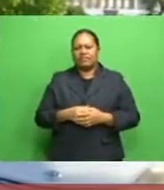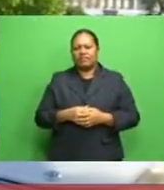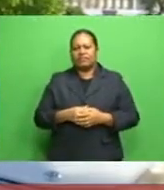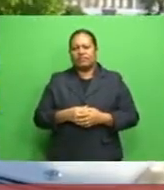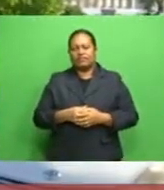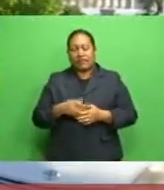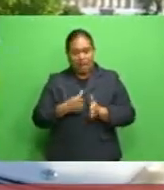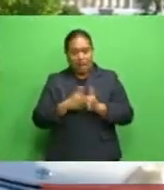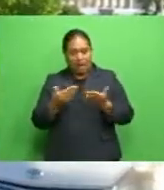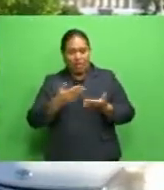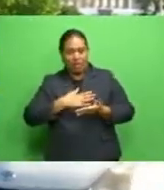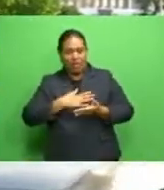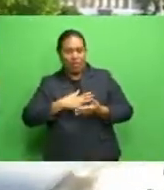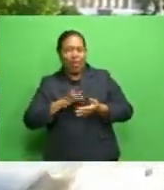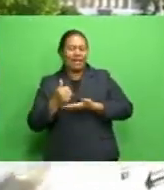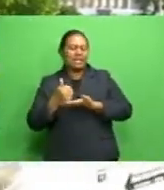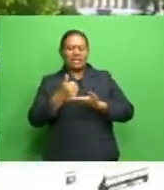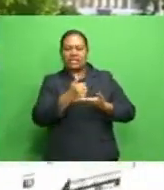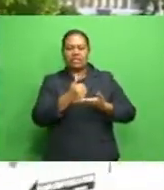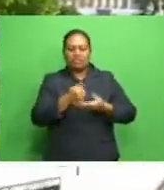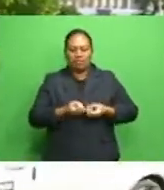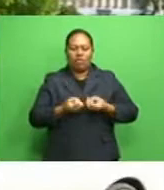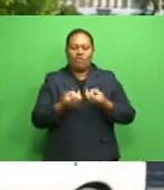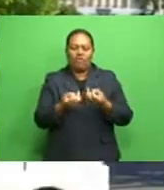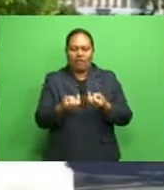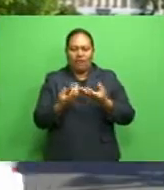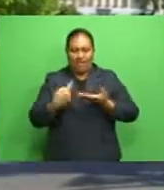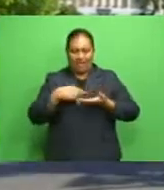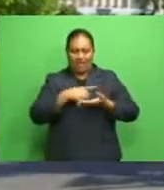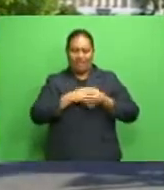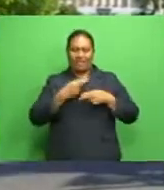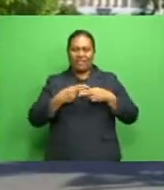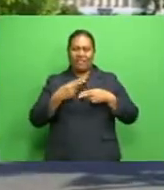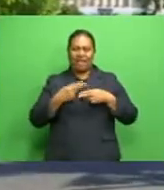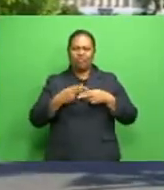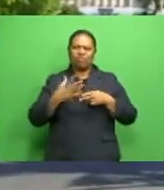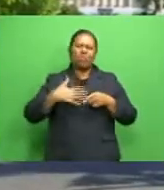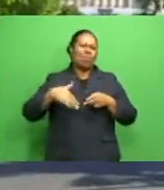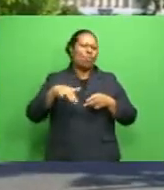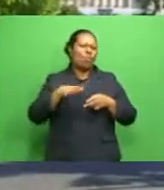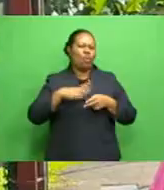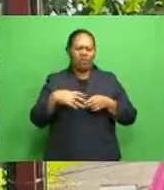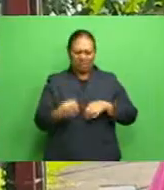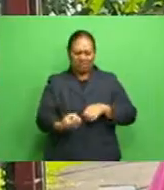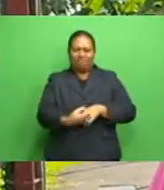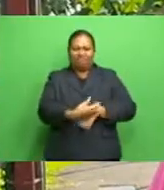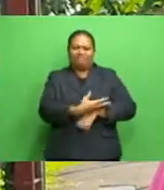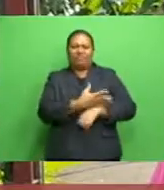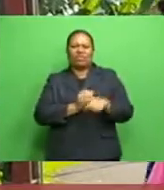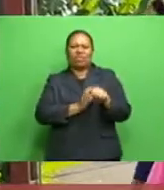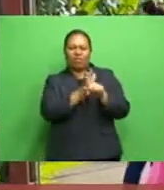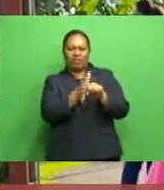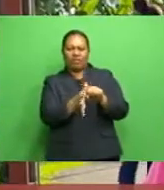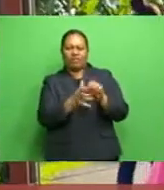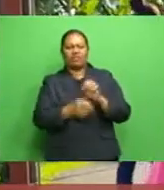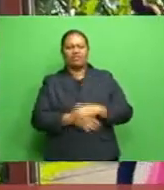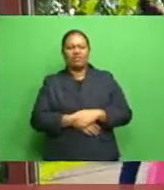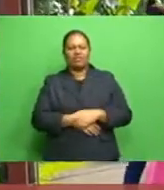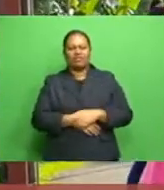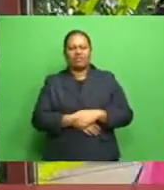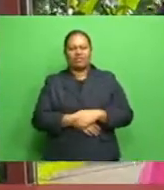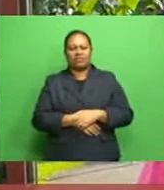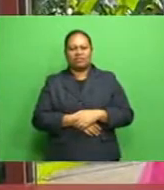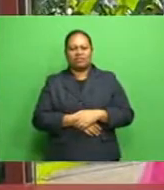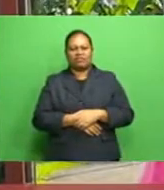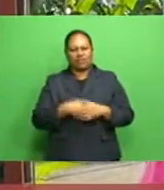I'm expecting assistance to be provided to farmers and those affected by COVID-19. I expect that